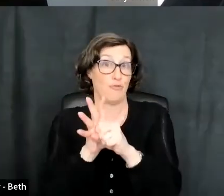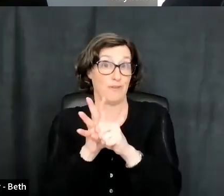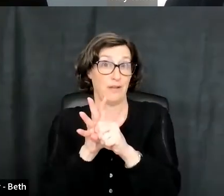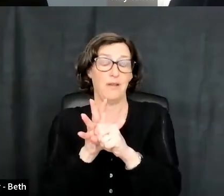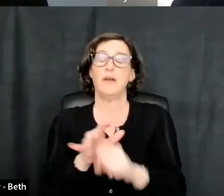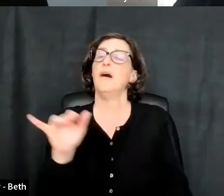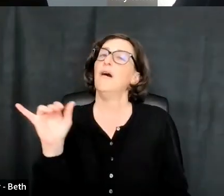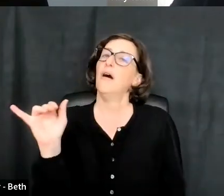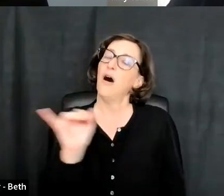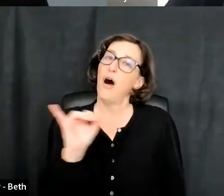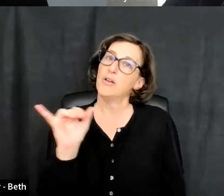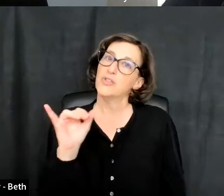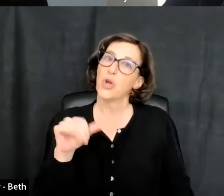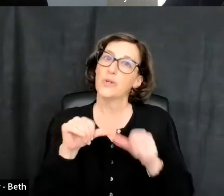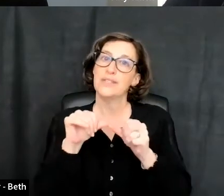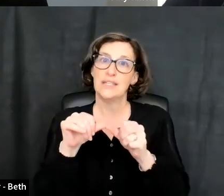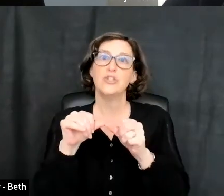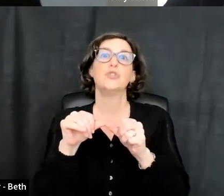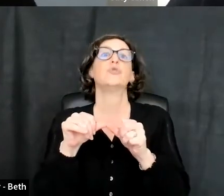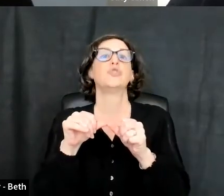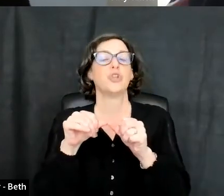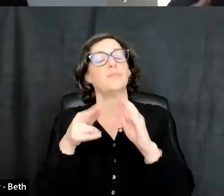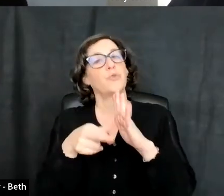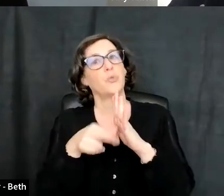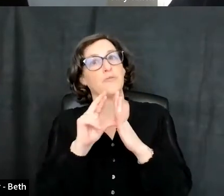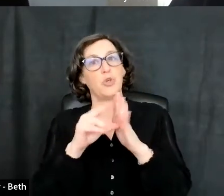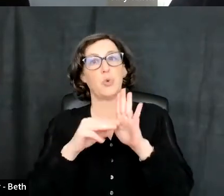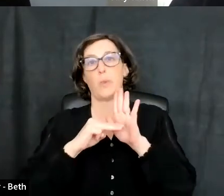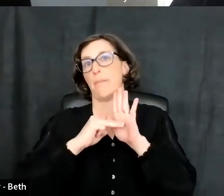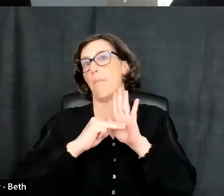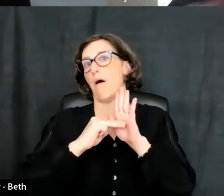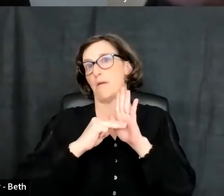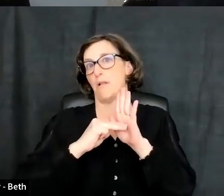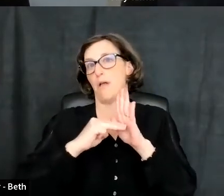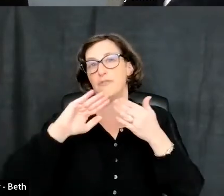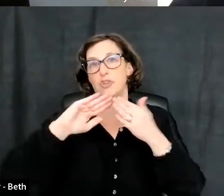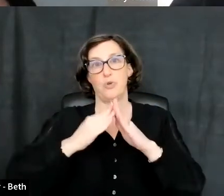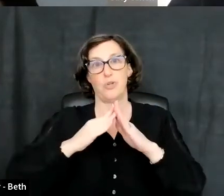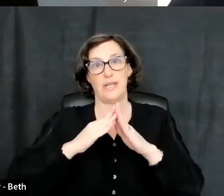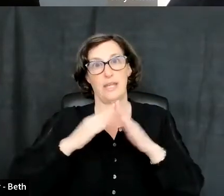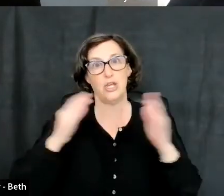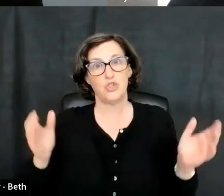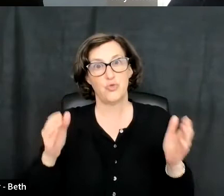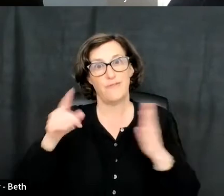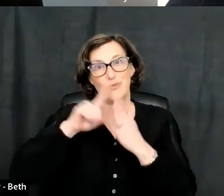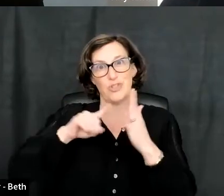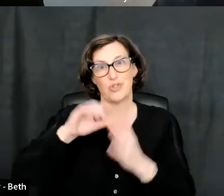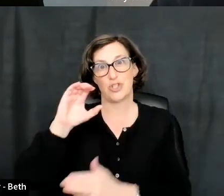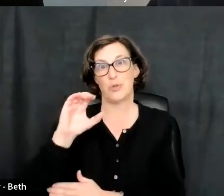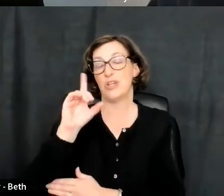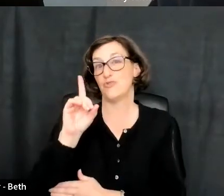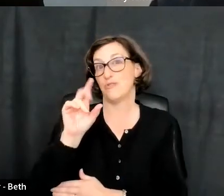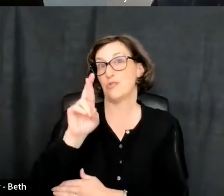also goes on to outline the model of community-driven research as we see it, as it relates